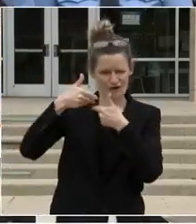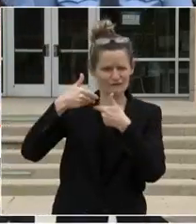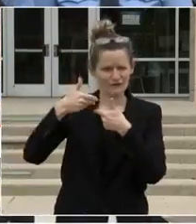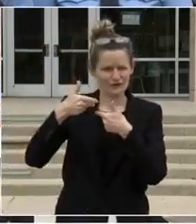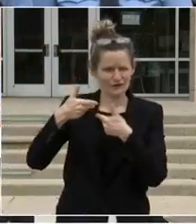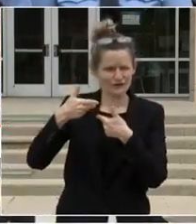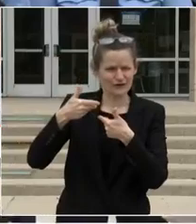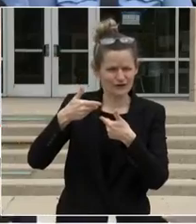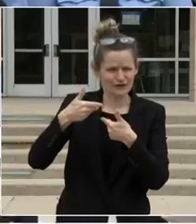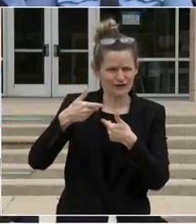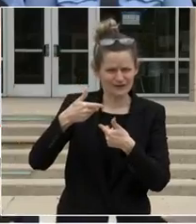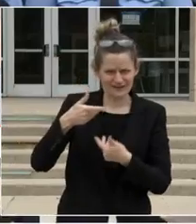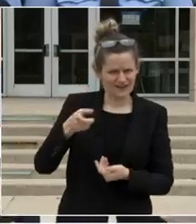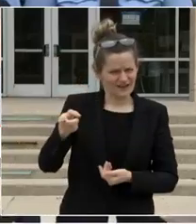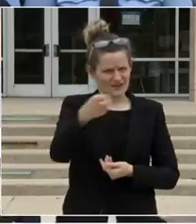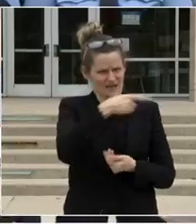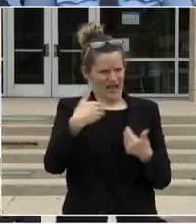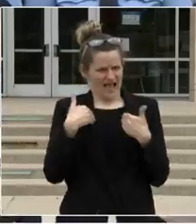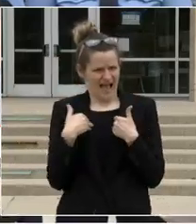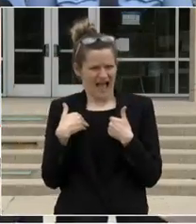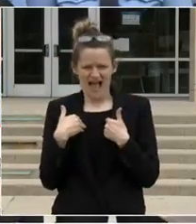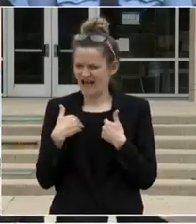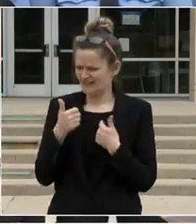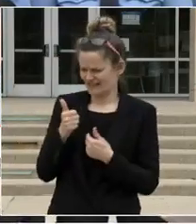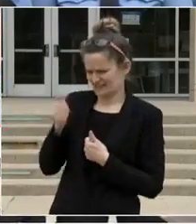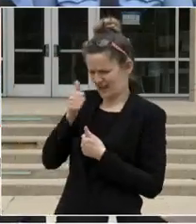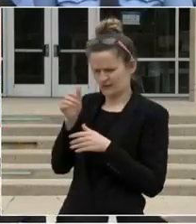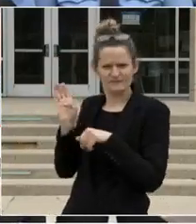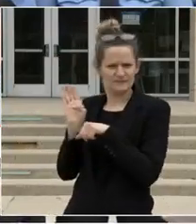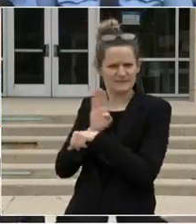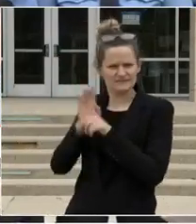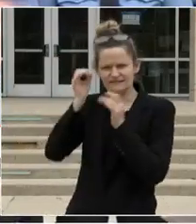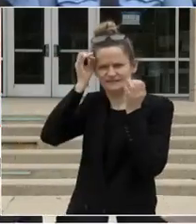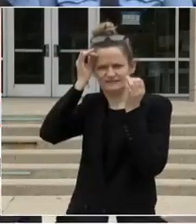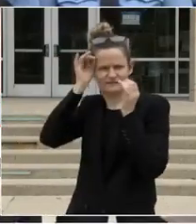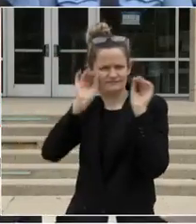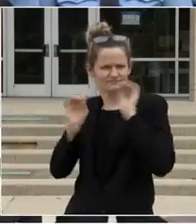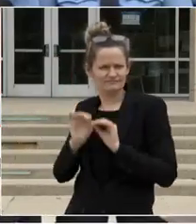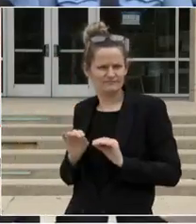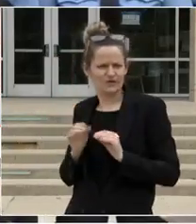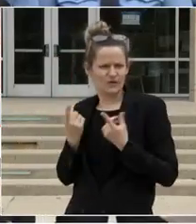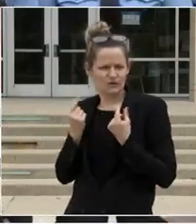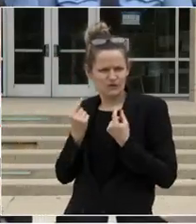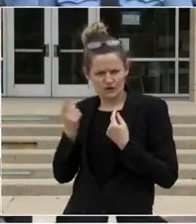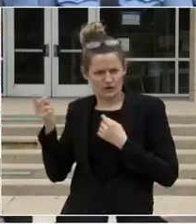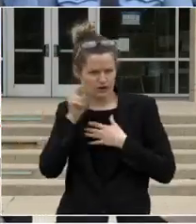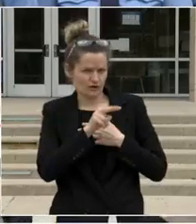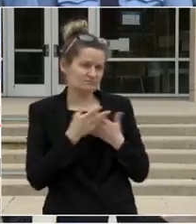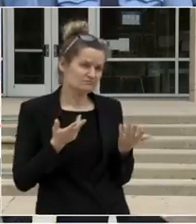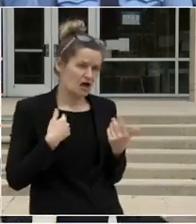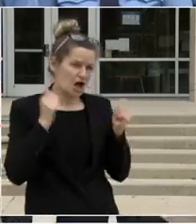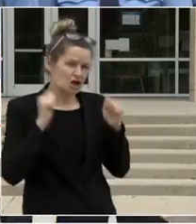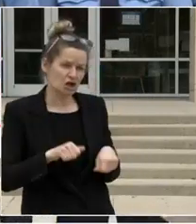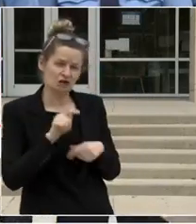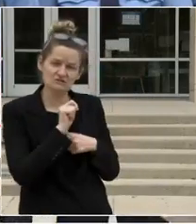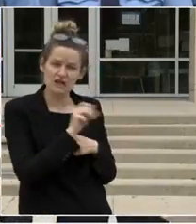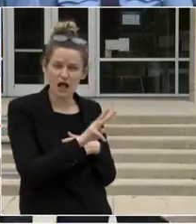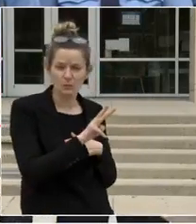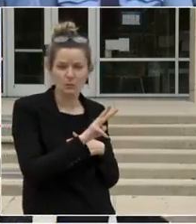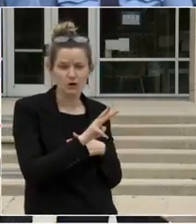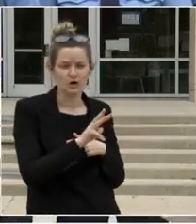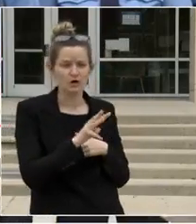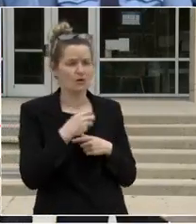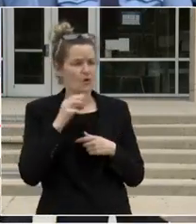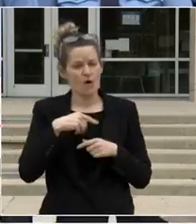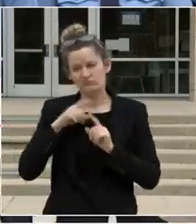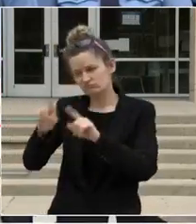are evaluating whether or not if they can get 100% telework versus having to go into the office every day. The folks who get the 100%